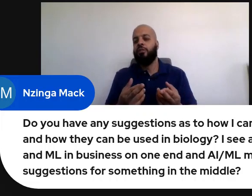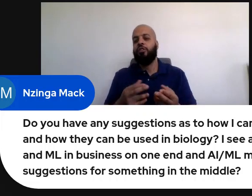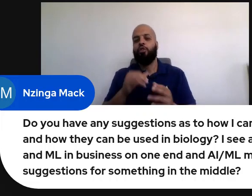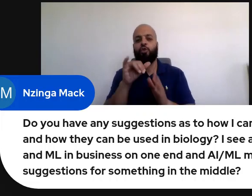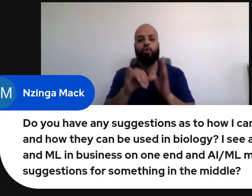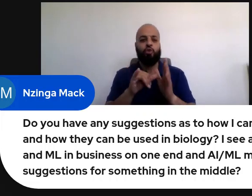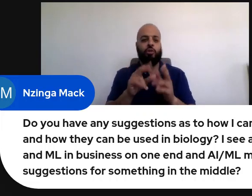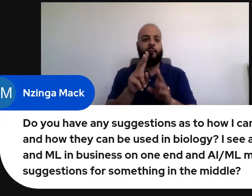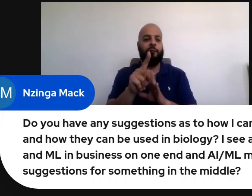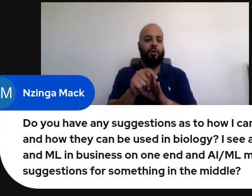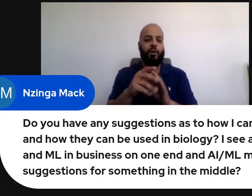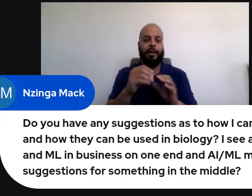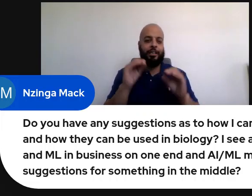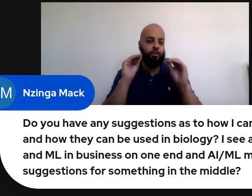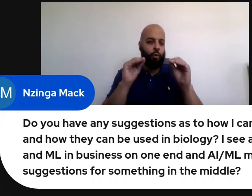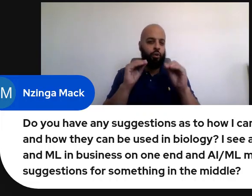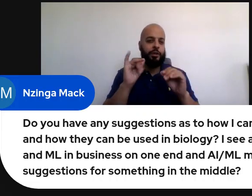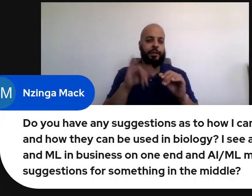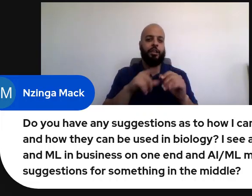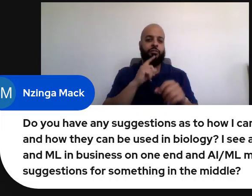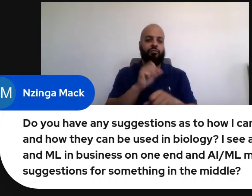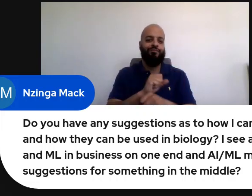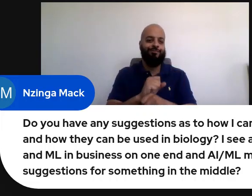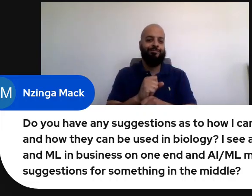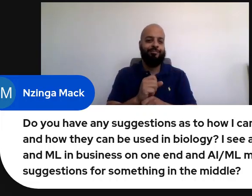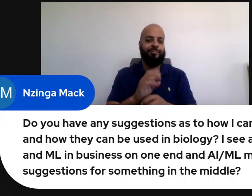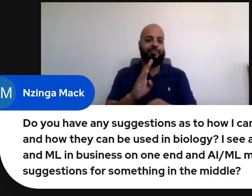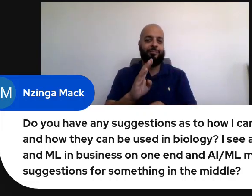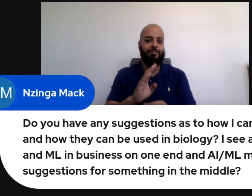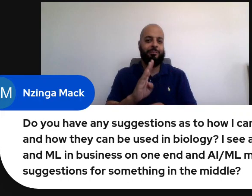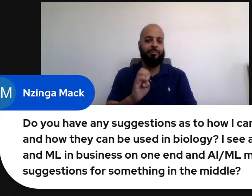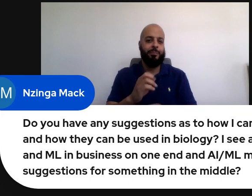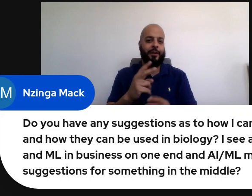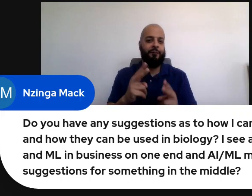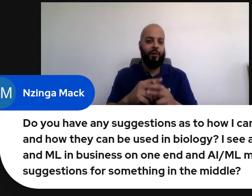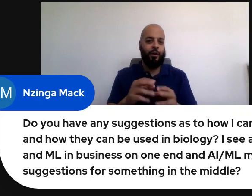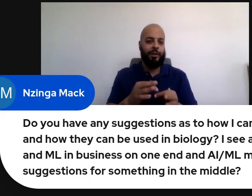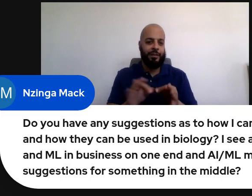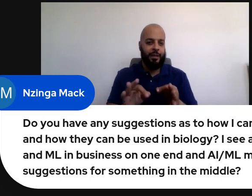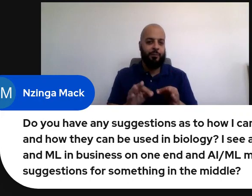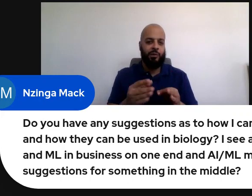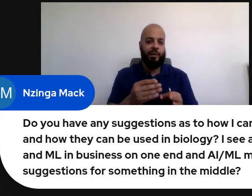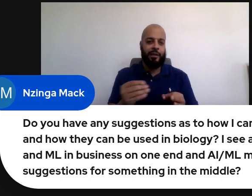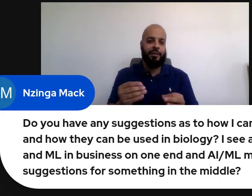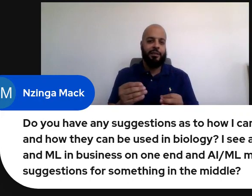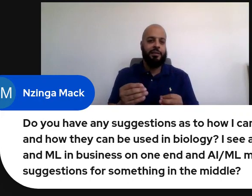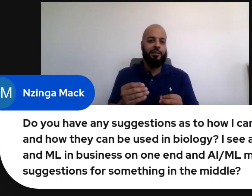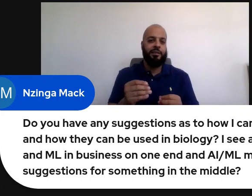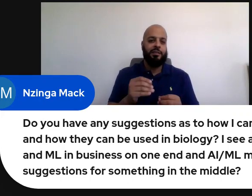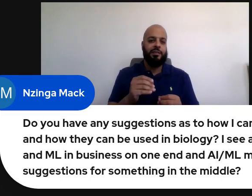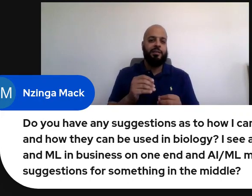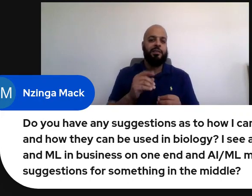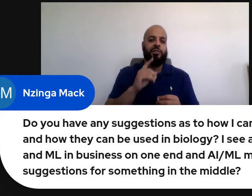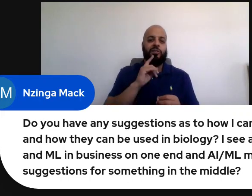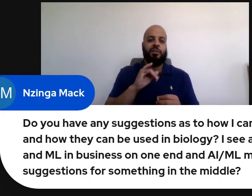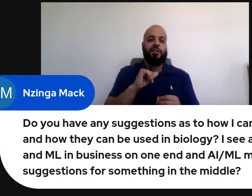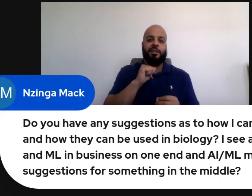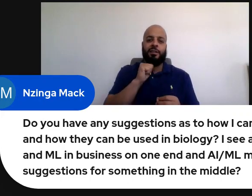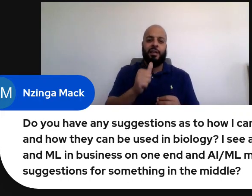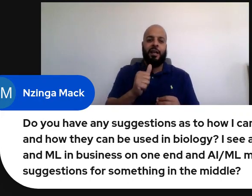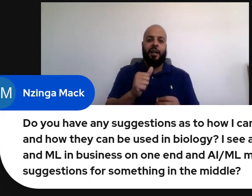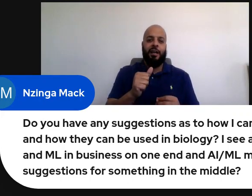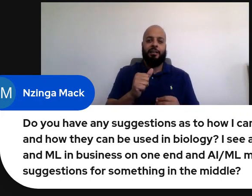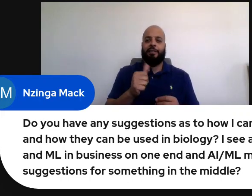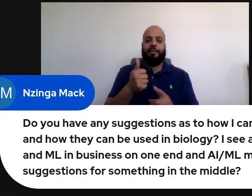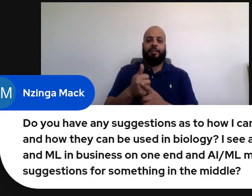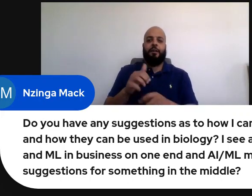video and tutorials that can be, very simple and not necessarily a whole